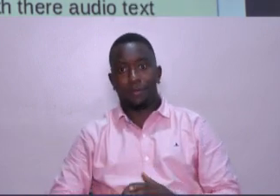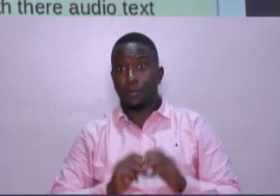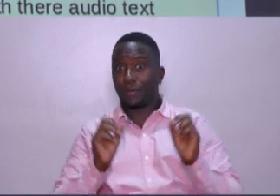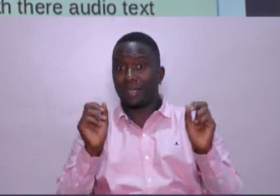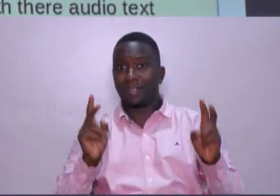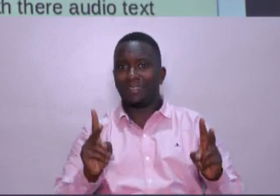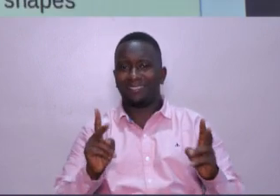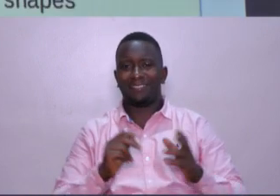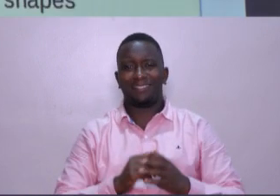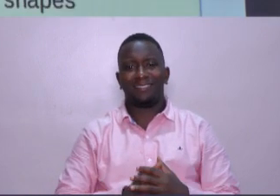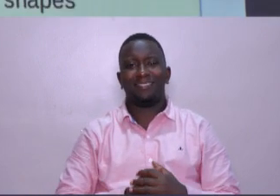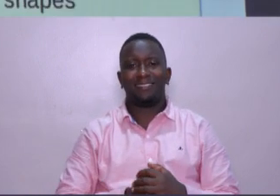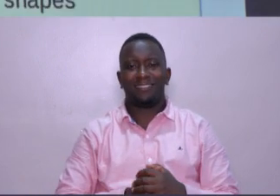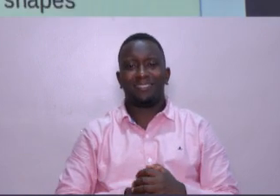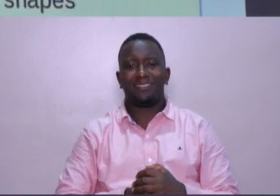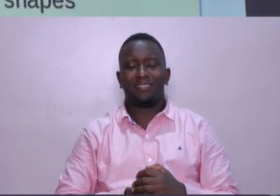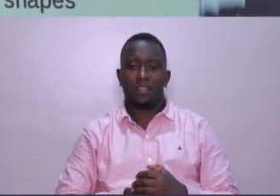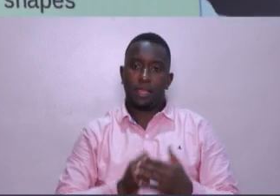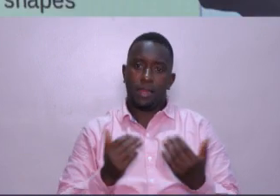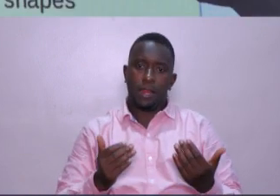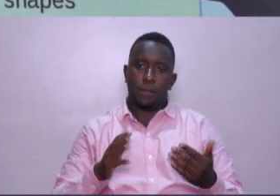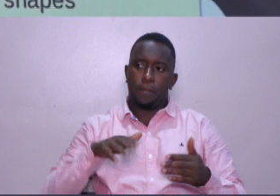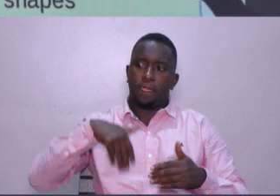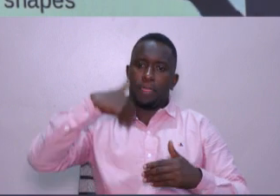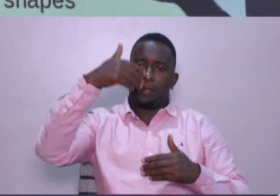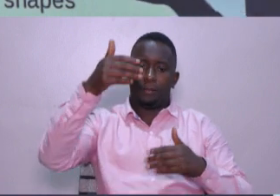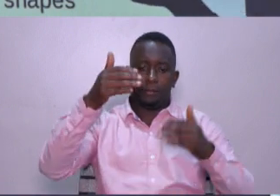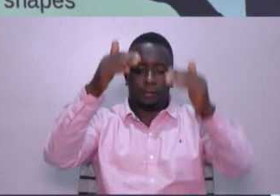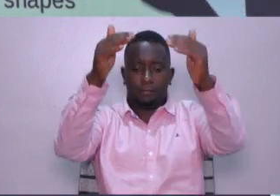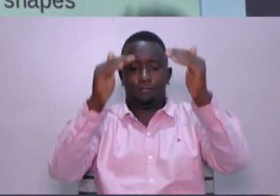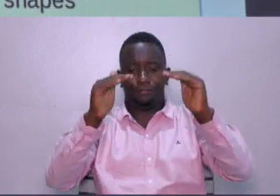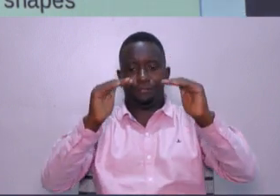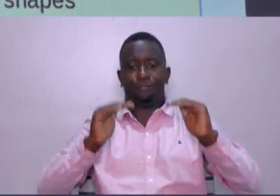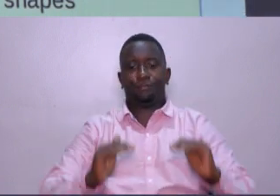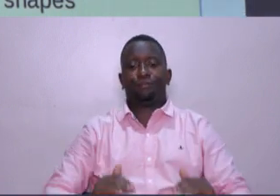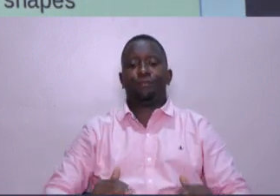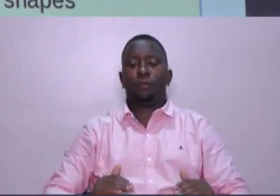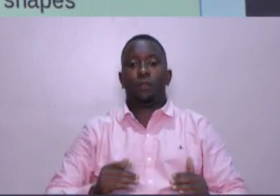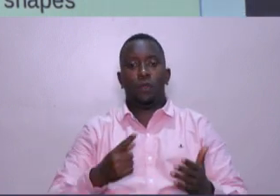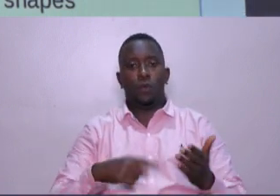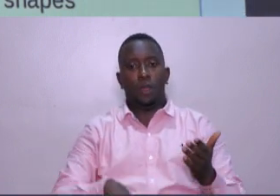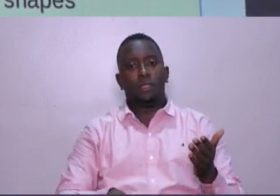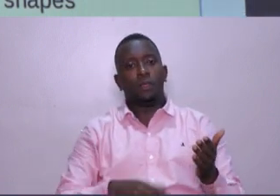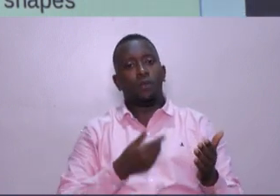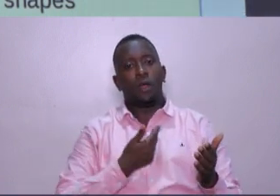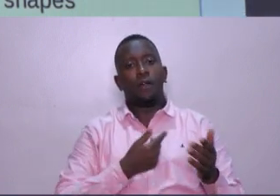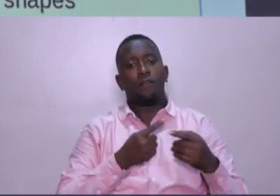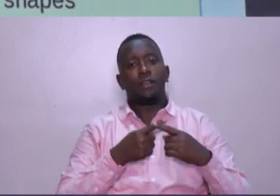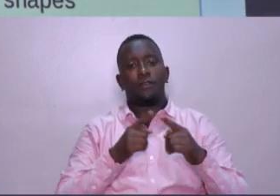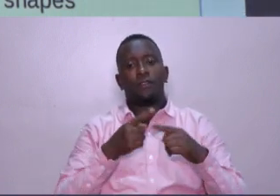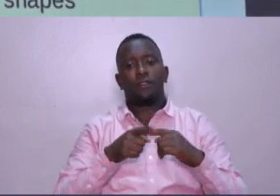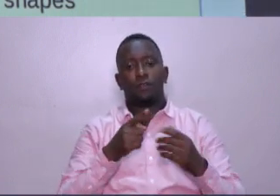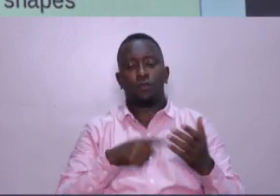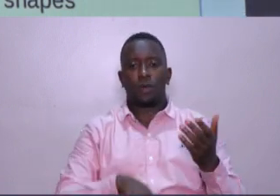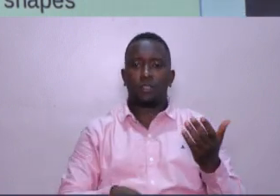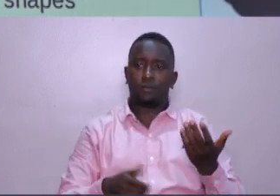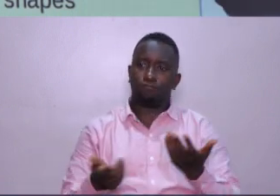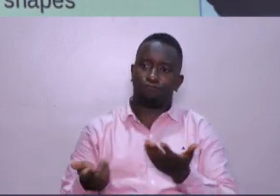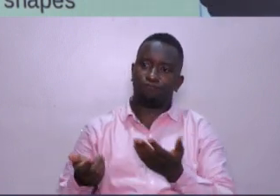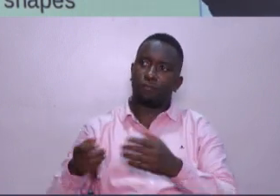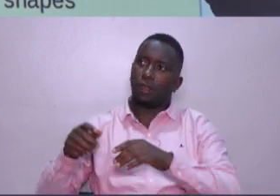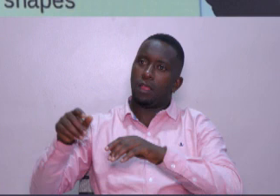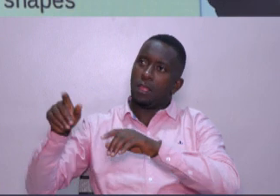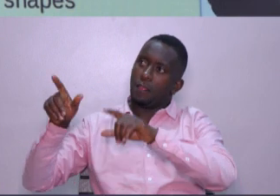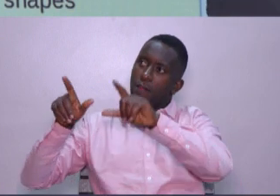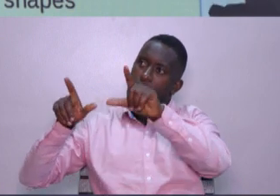so the next slide, we have a different field layouts. There are so many. We have types, and we